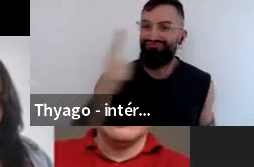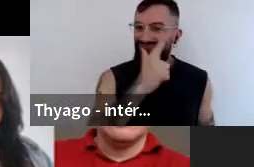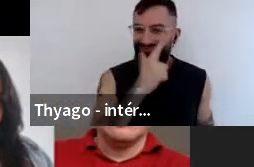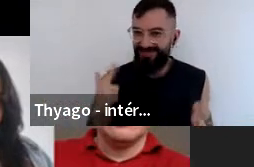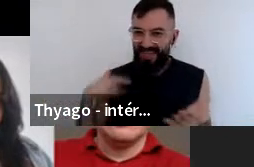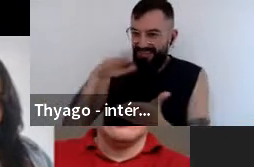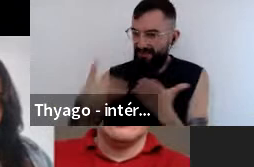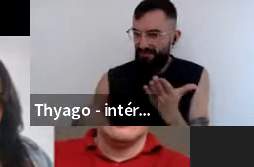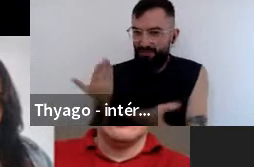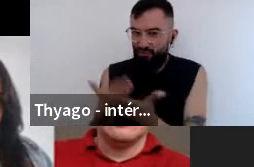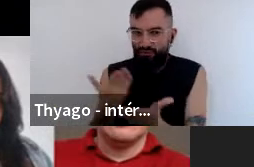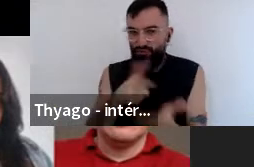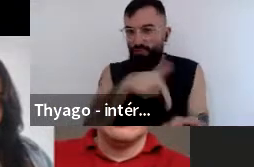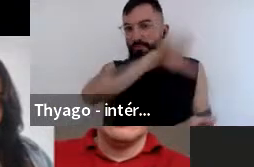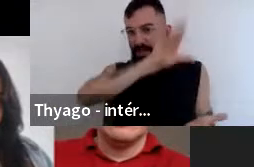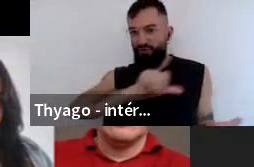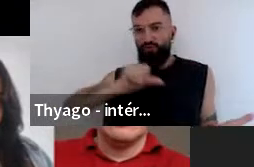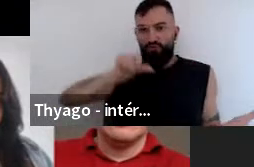so far.